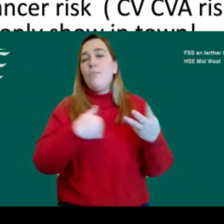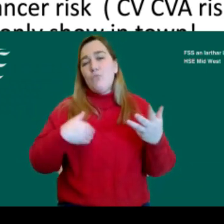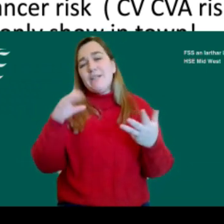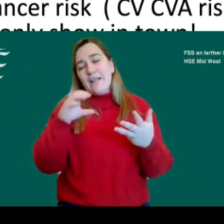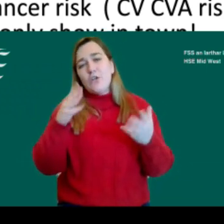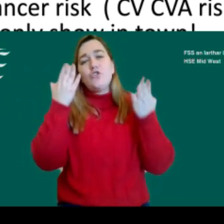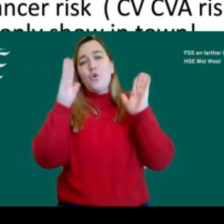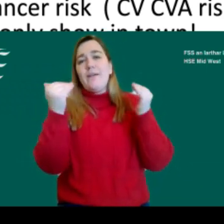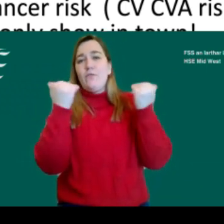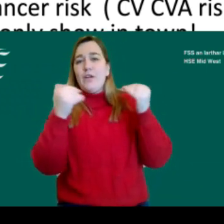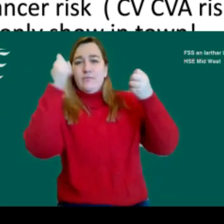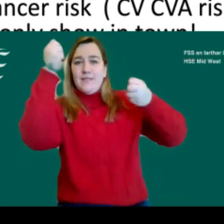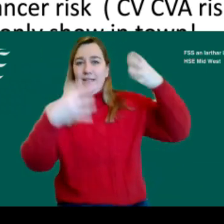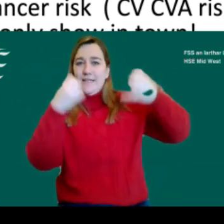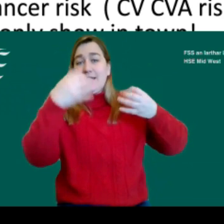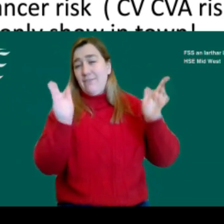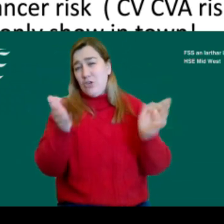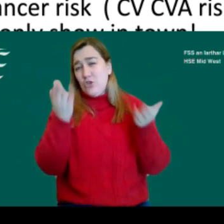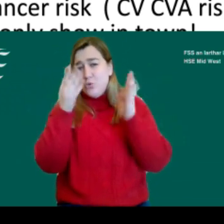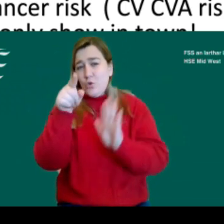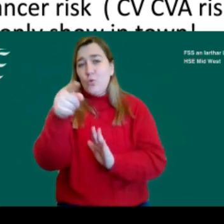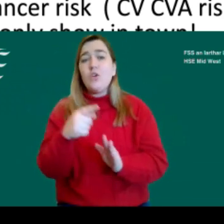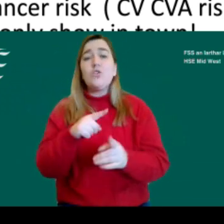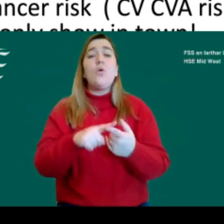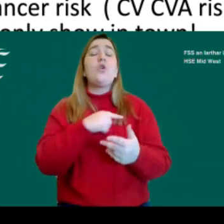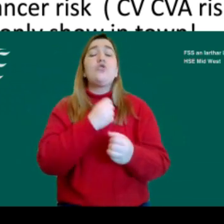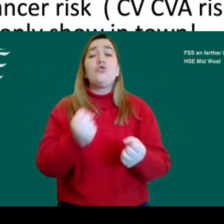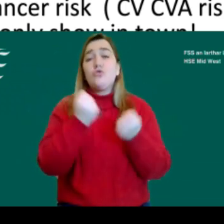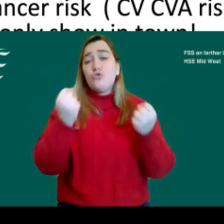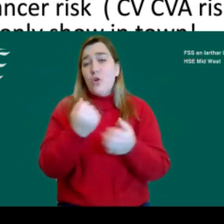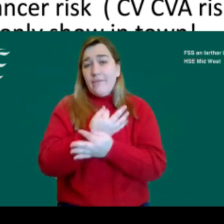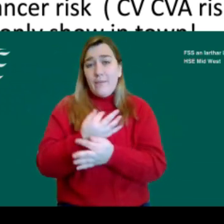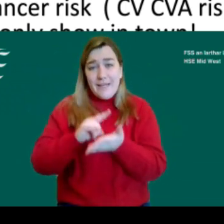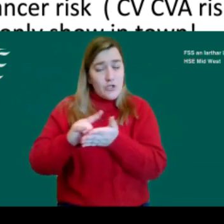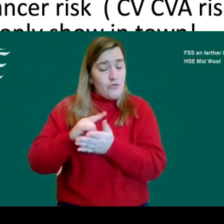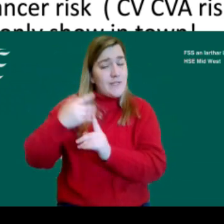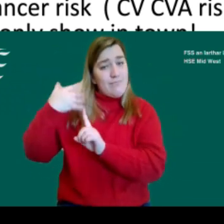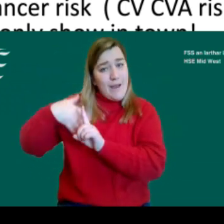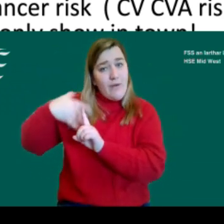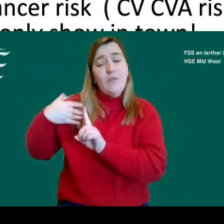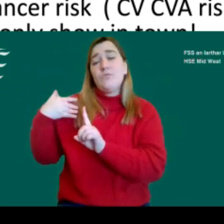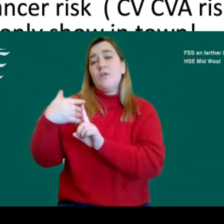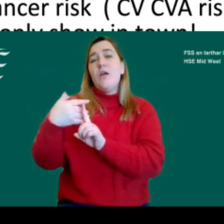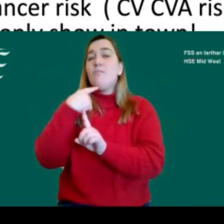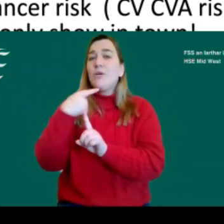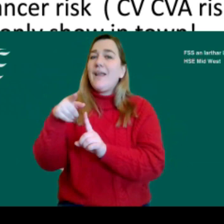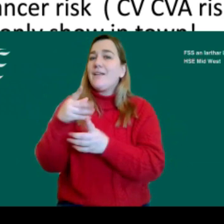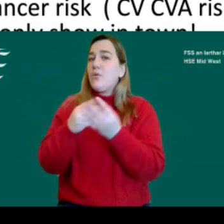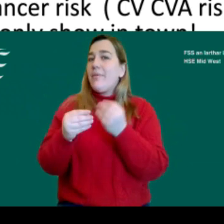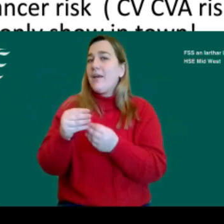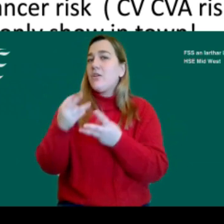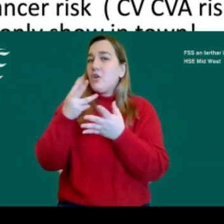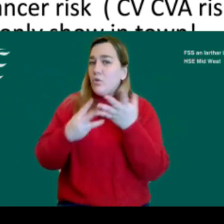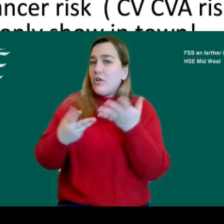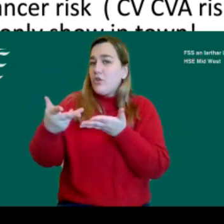women in their early 40s and things, but it's something that is worth talking through with your doctor. Blood clots. So we do not like to give women oral HRT